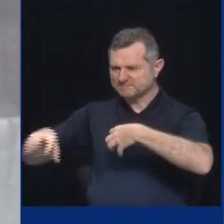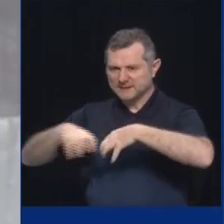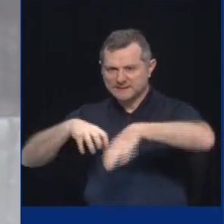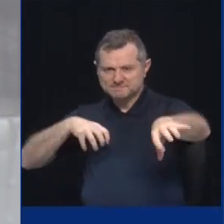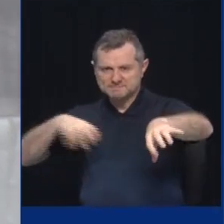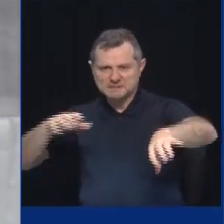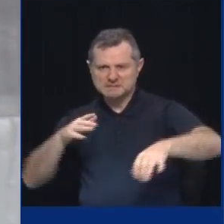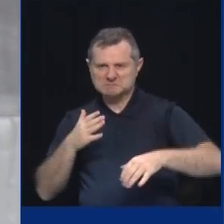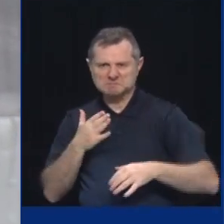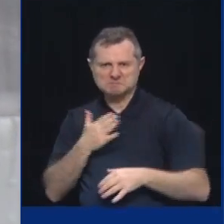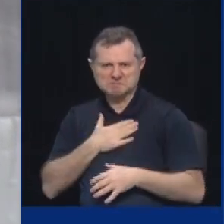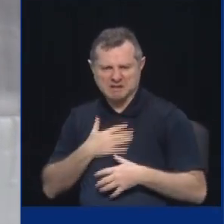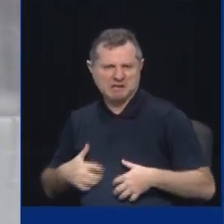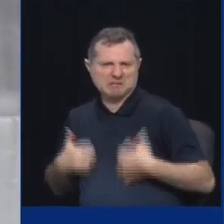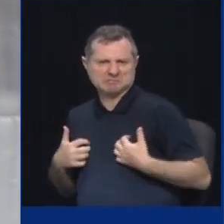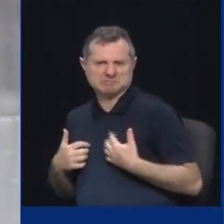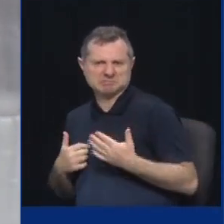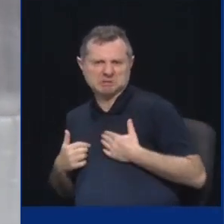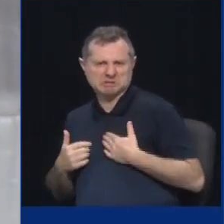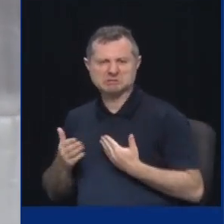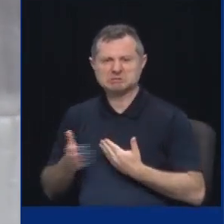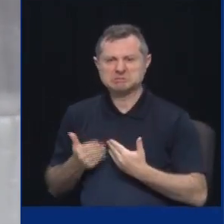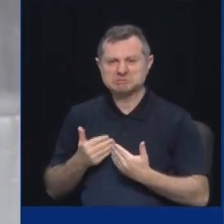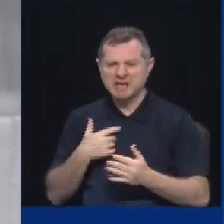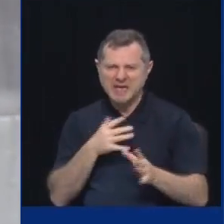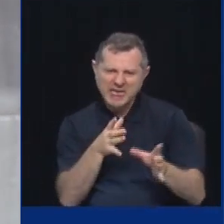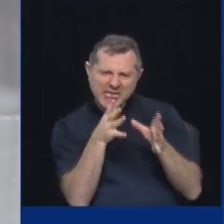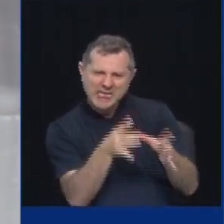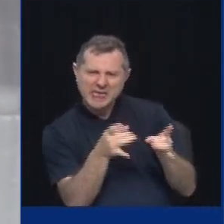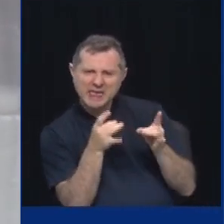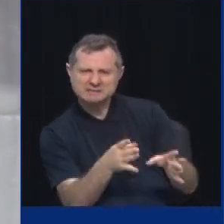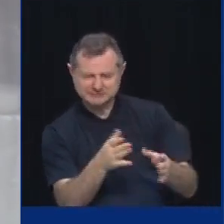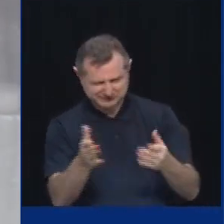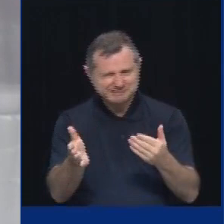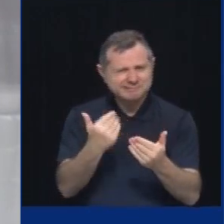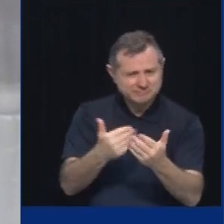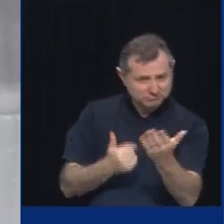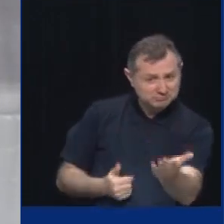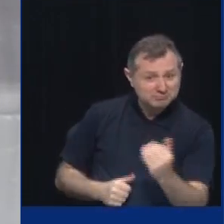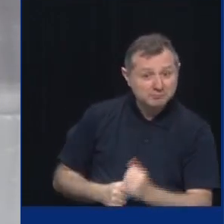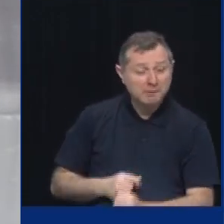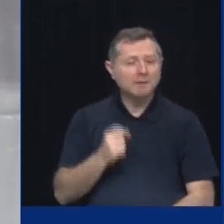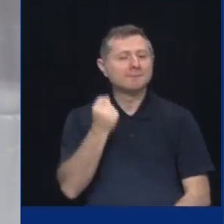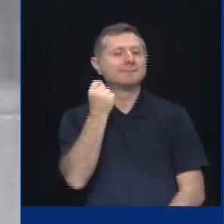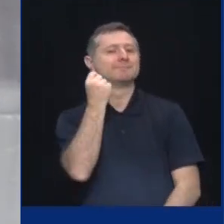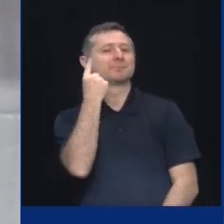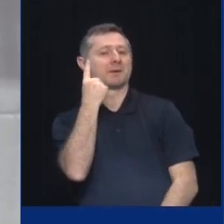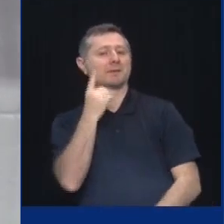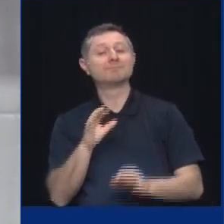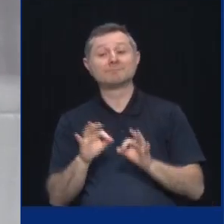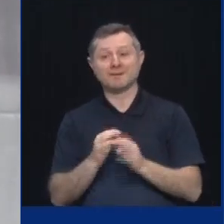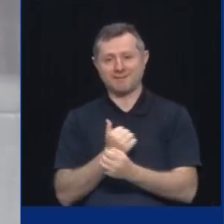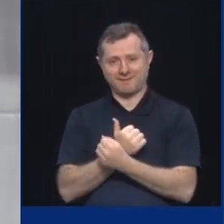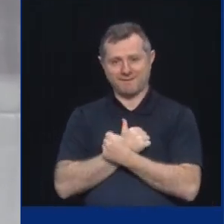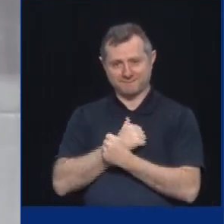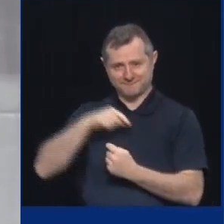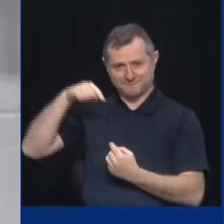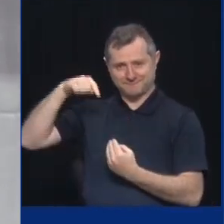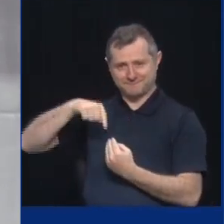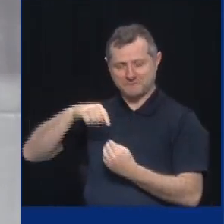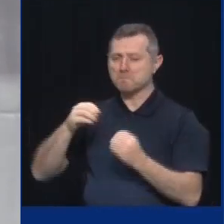easier. Hatred is easier. But love is more powerful. And that's